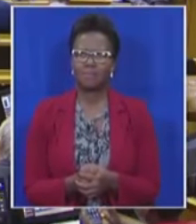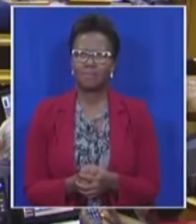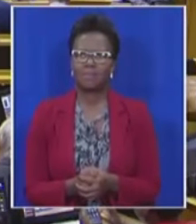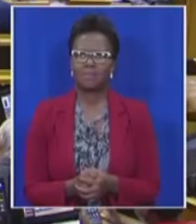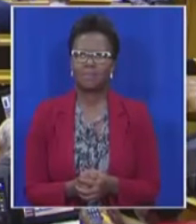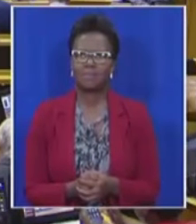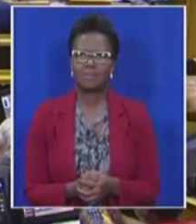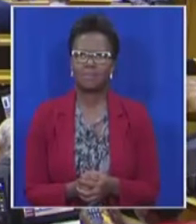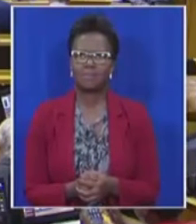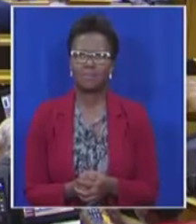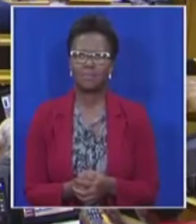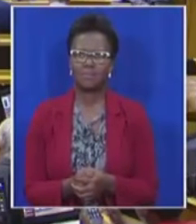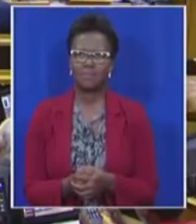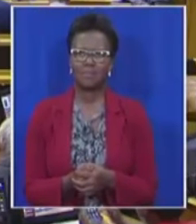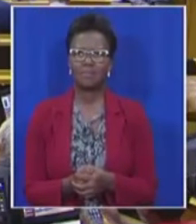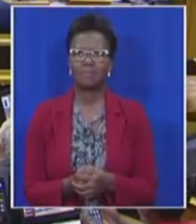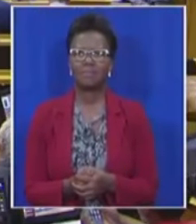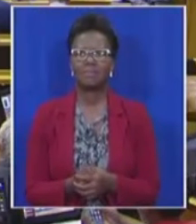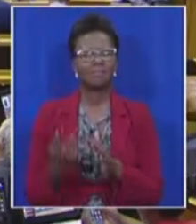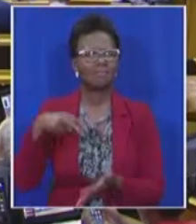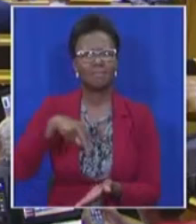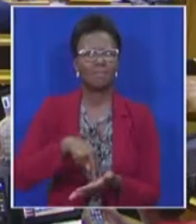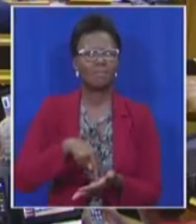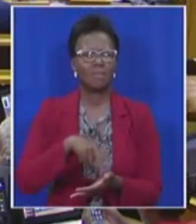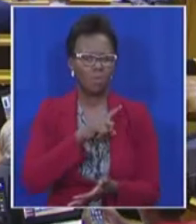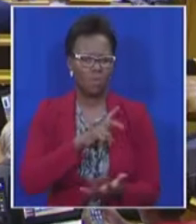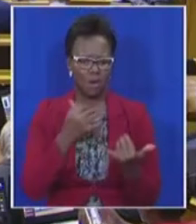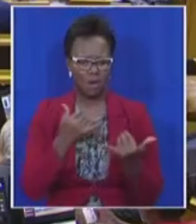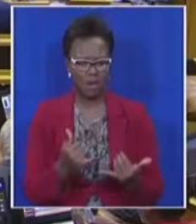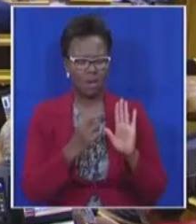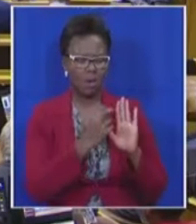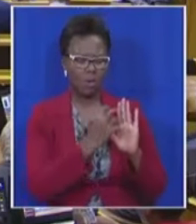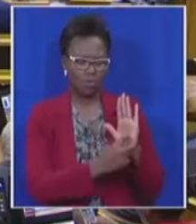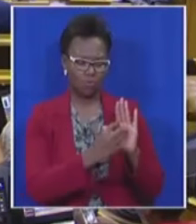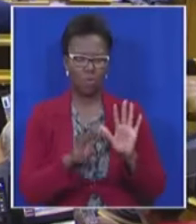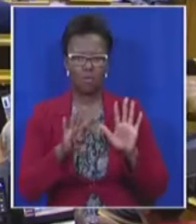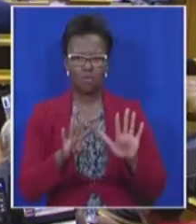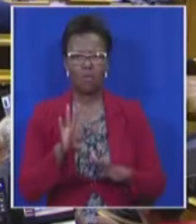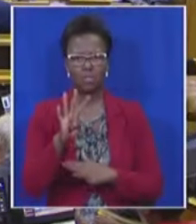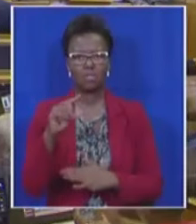Member, what are you raising, Honourable Member? According to Rule 14G,